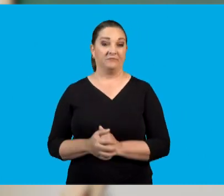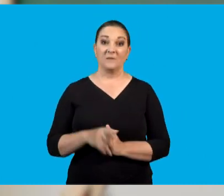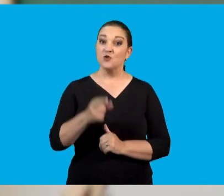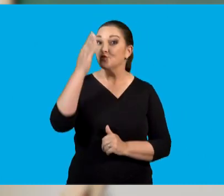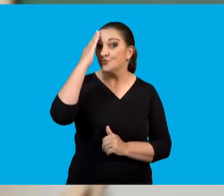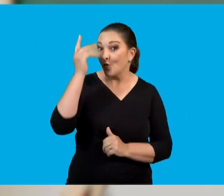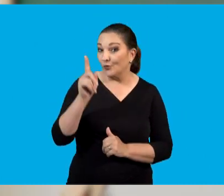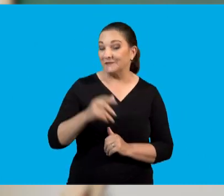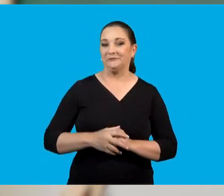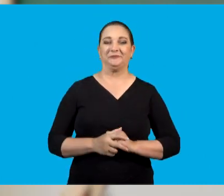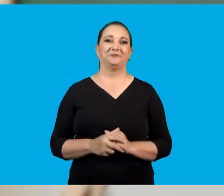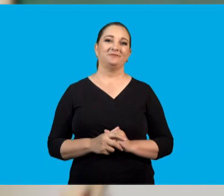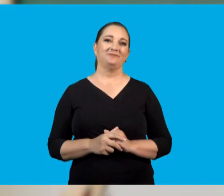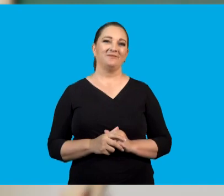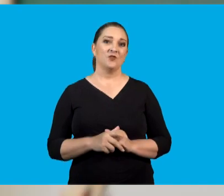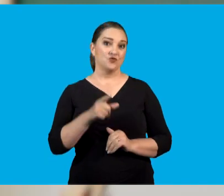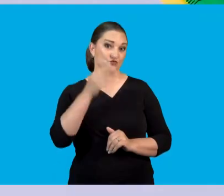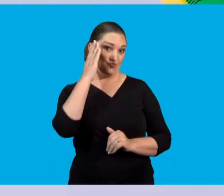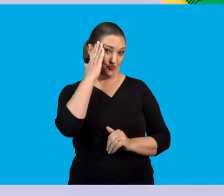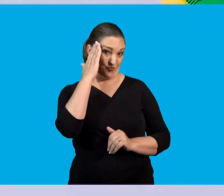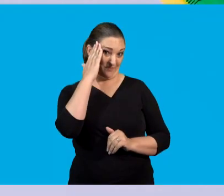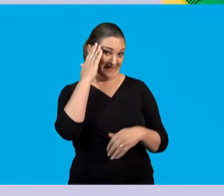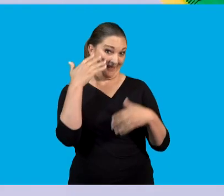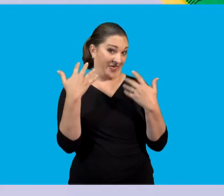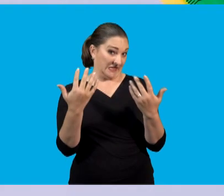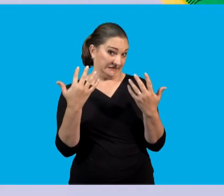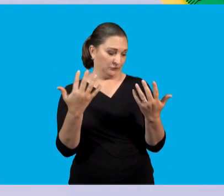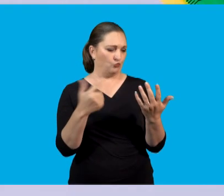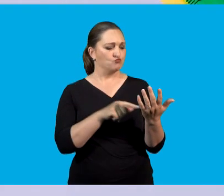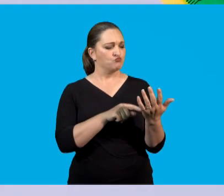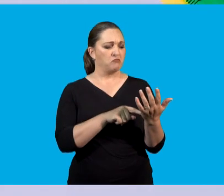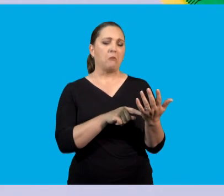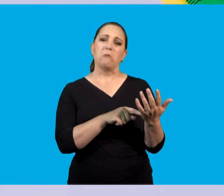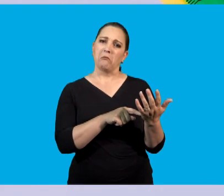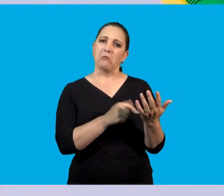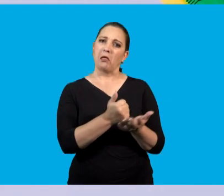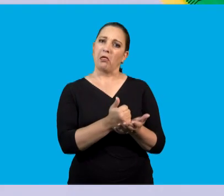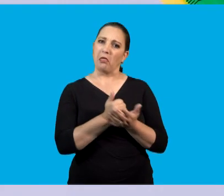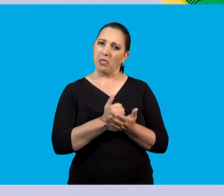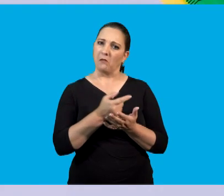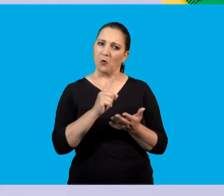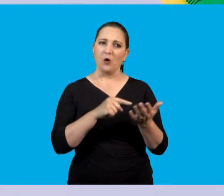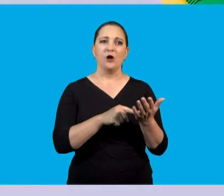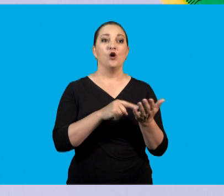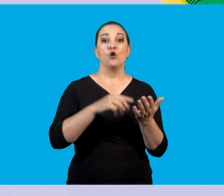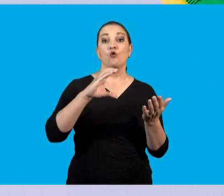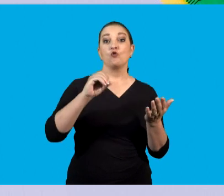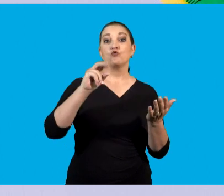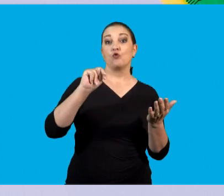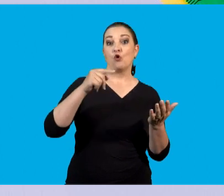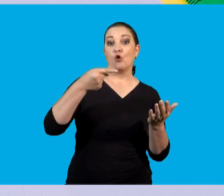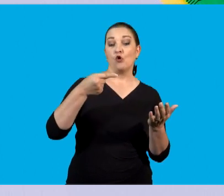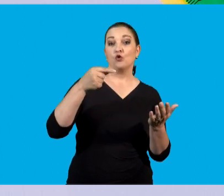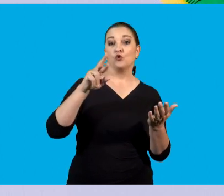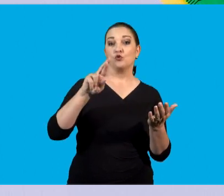know? So, did you know that your hands can help you understand the meaning of congruent